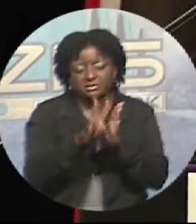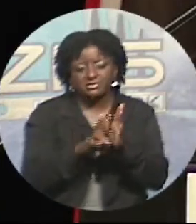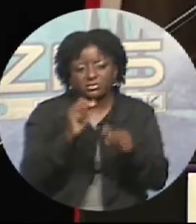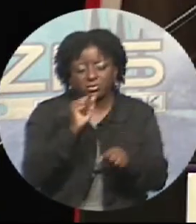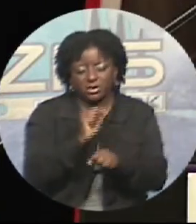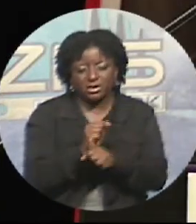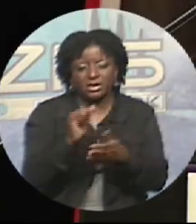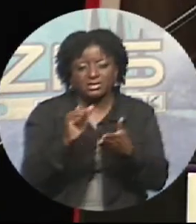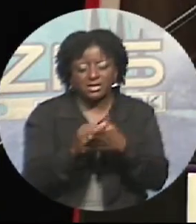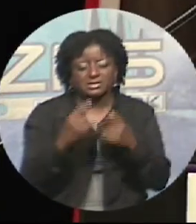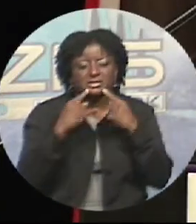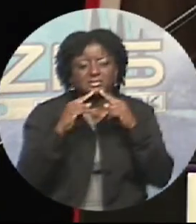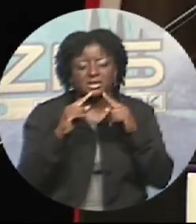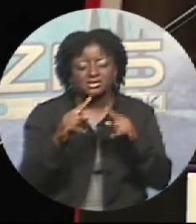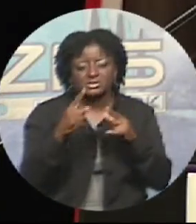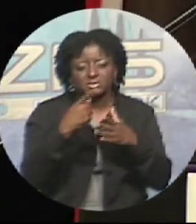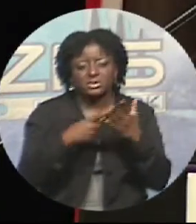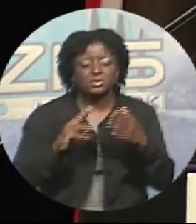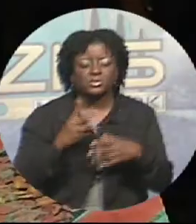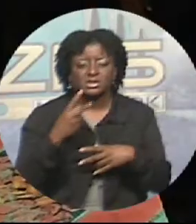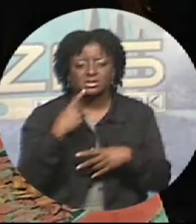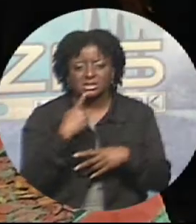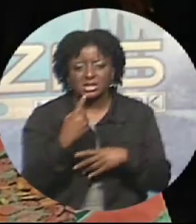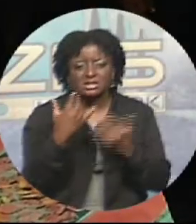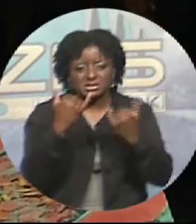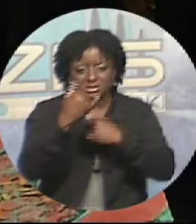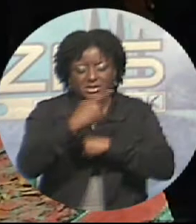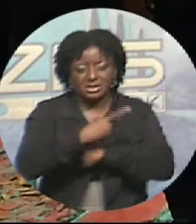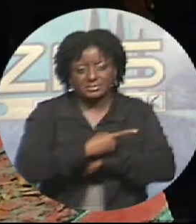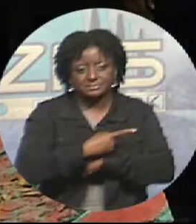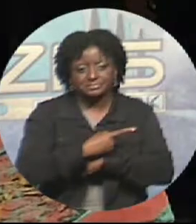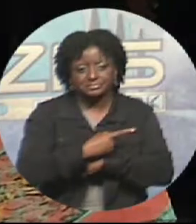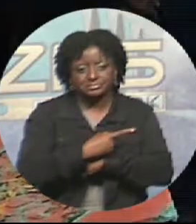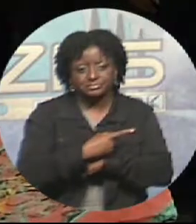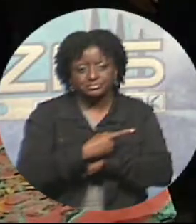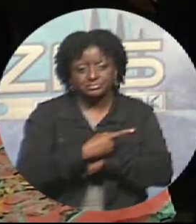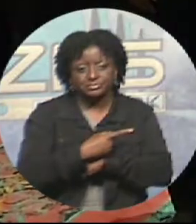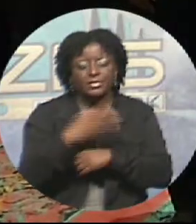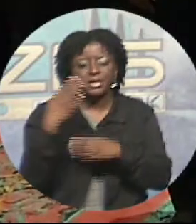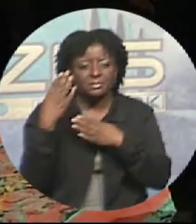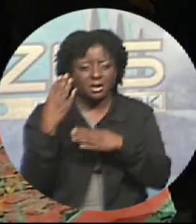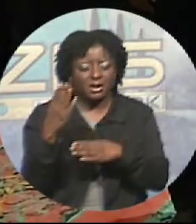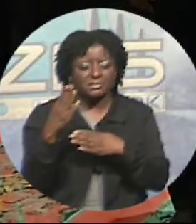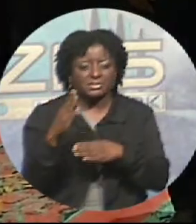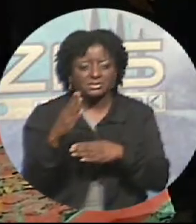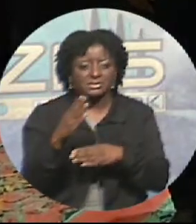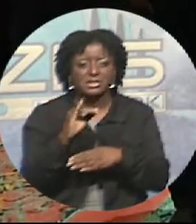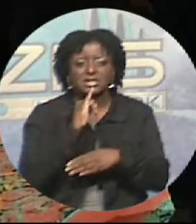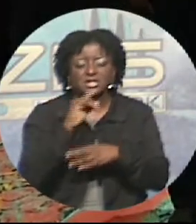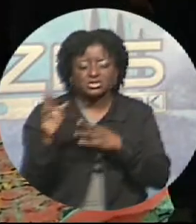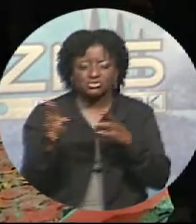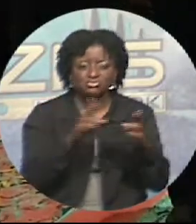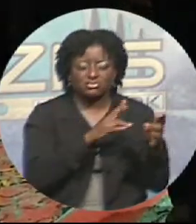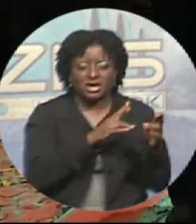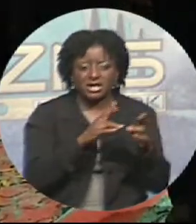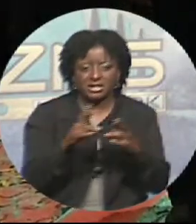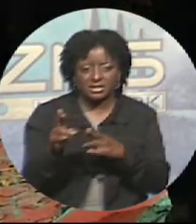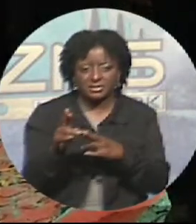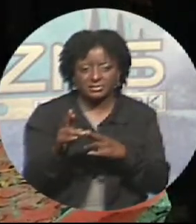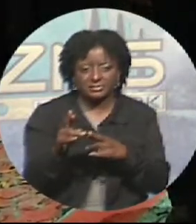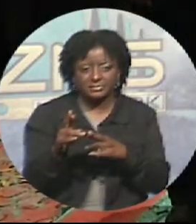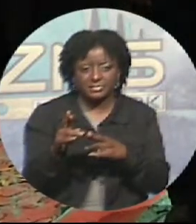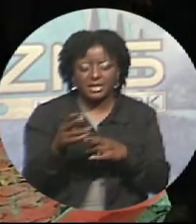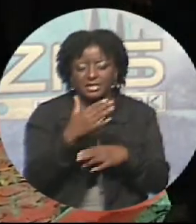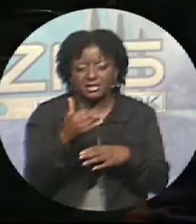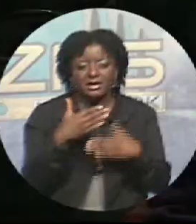that we will say today in our discussions. Now, the Prime Minister says the Bahamas is ready to play its part. He says they are grateful